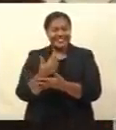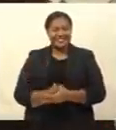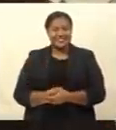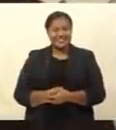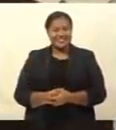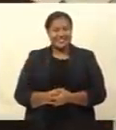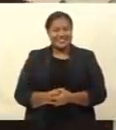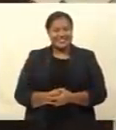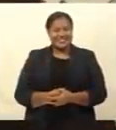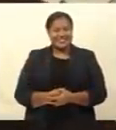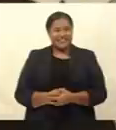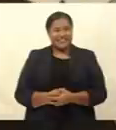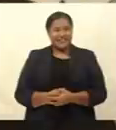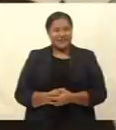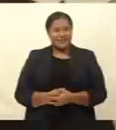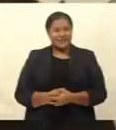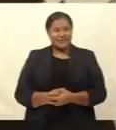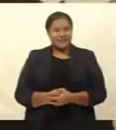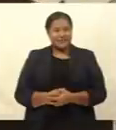because